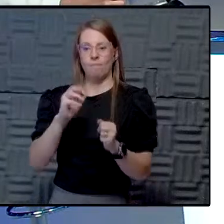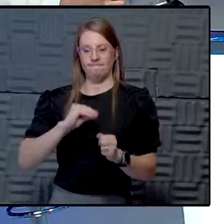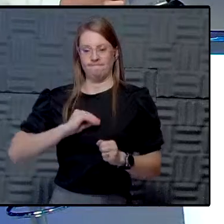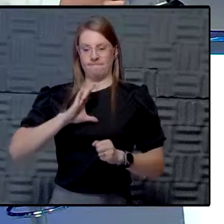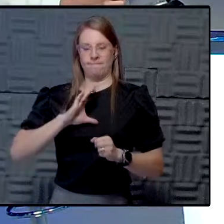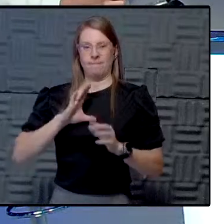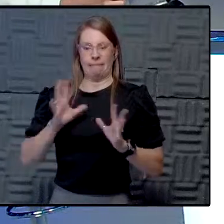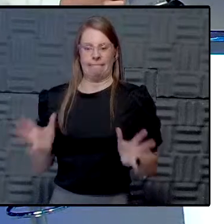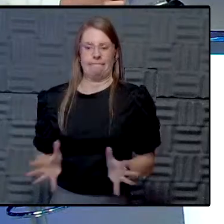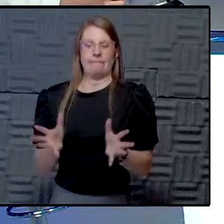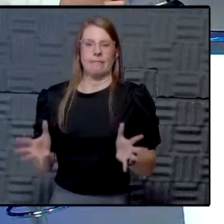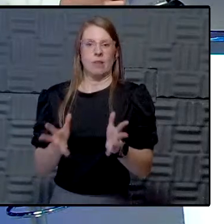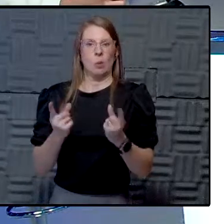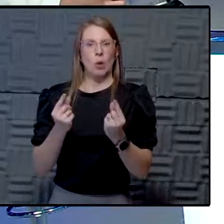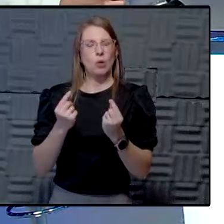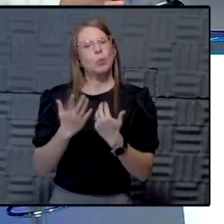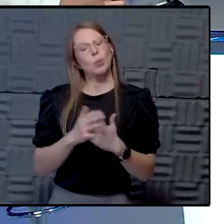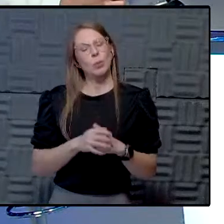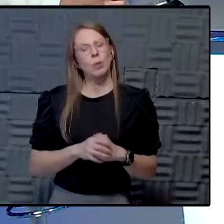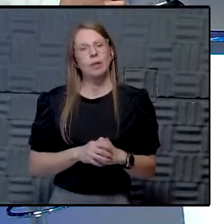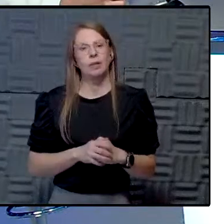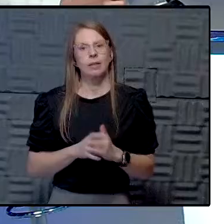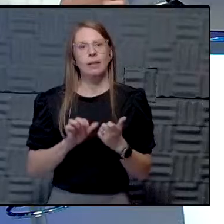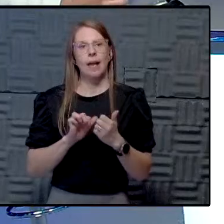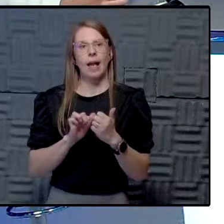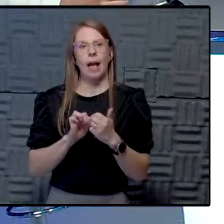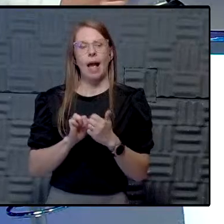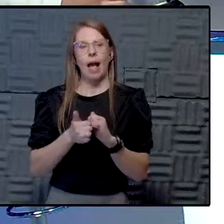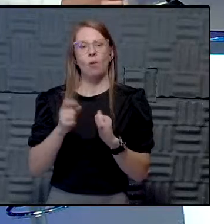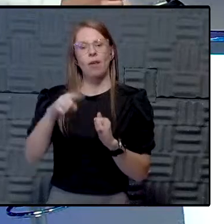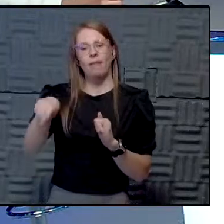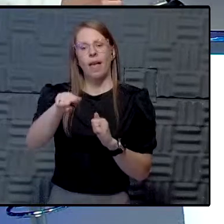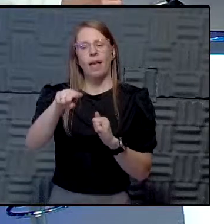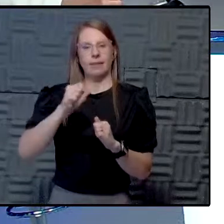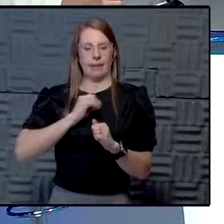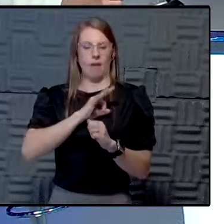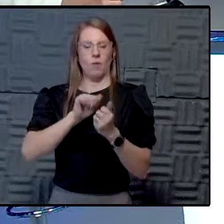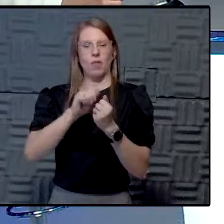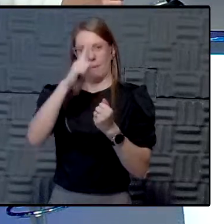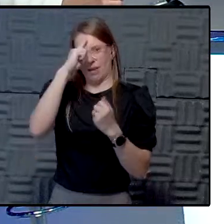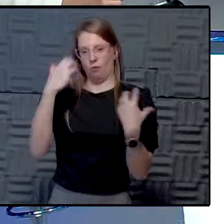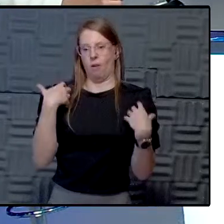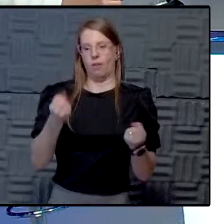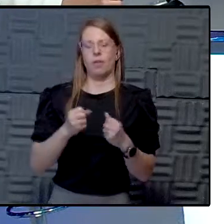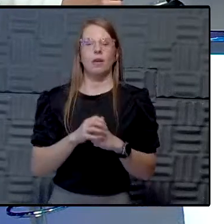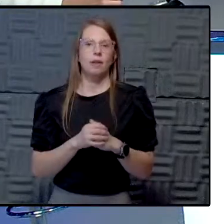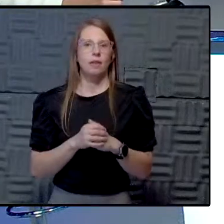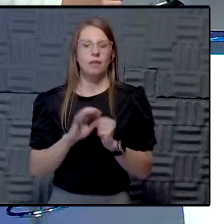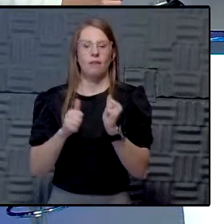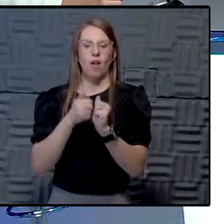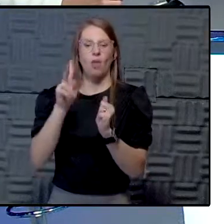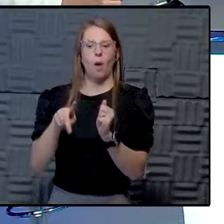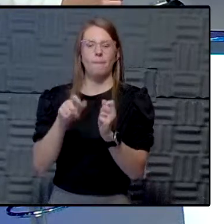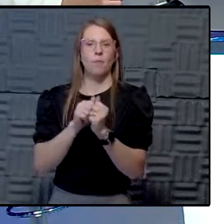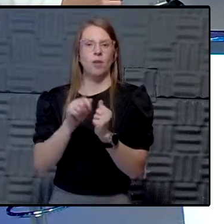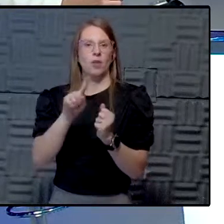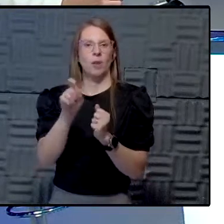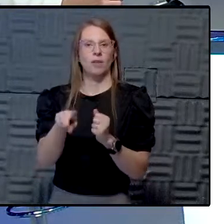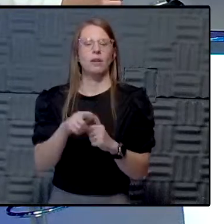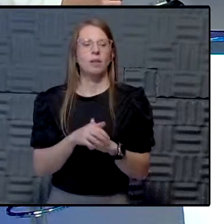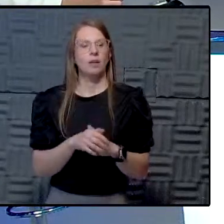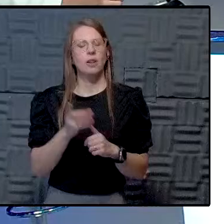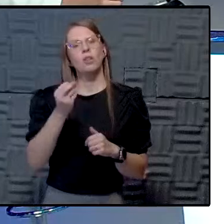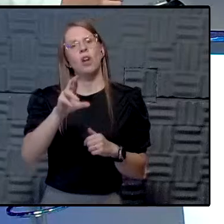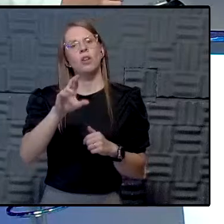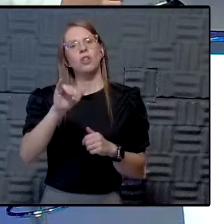your employees up? And how are they with their mental health? I think it's kind of a follow-up to the question that you asked him. Well, Dr. Jacobsen,